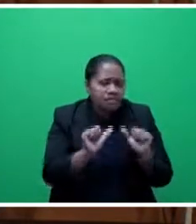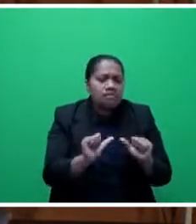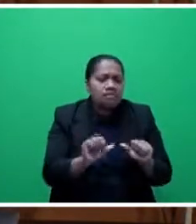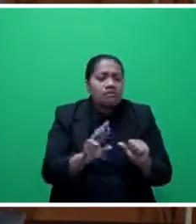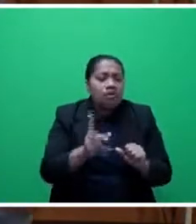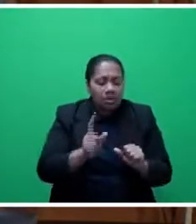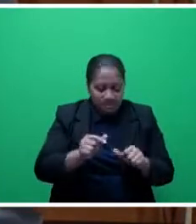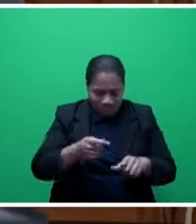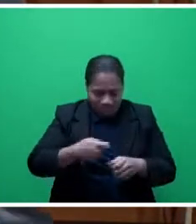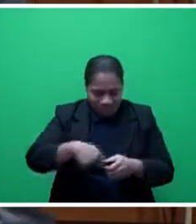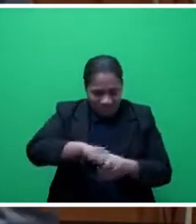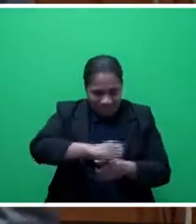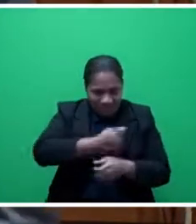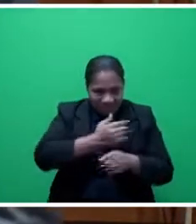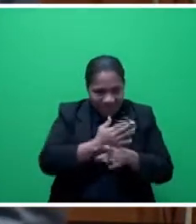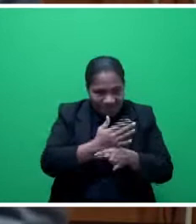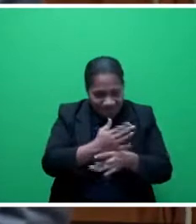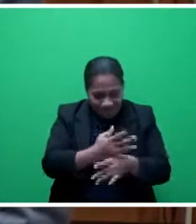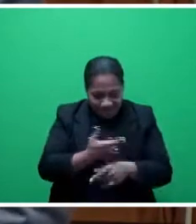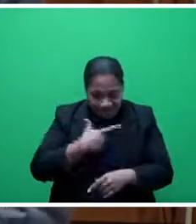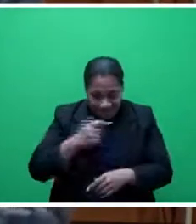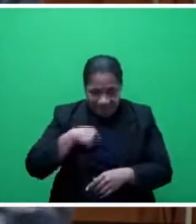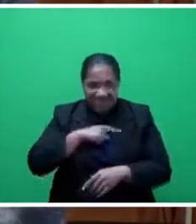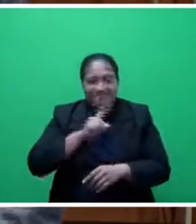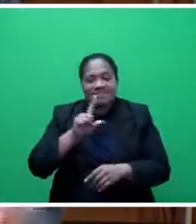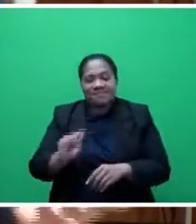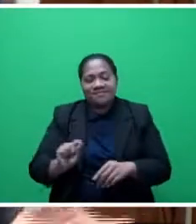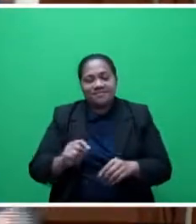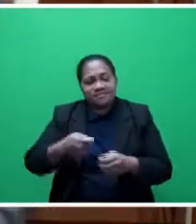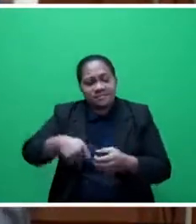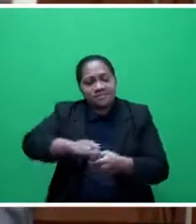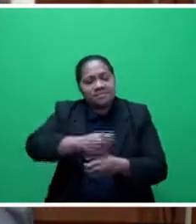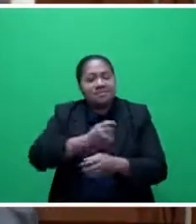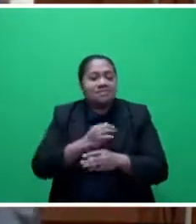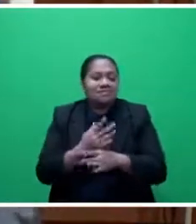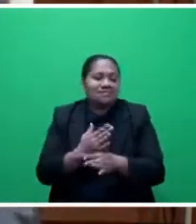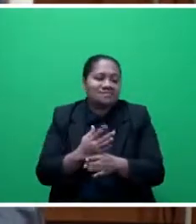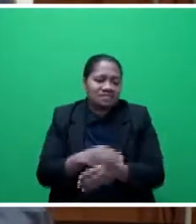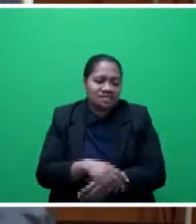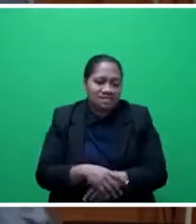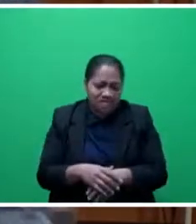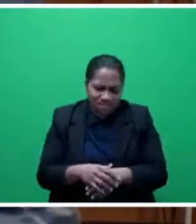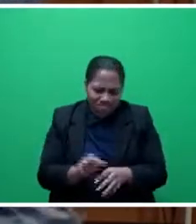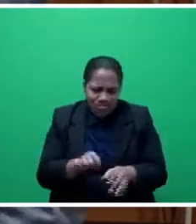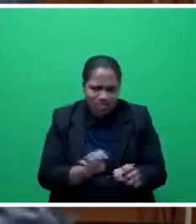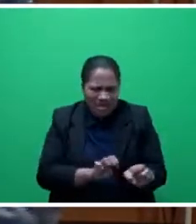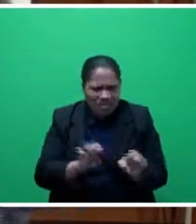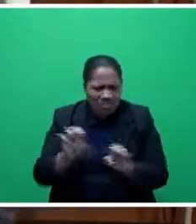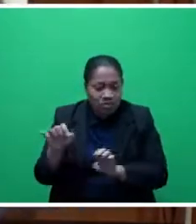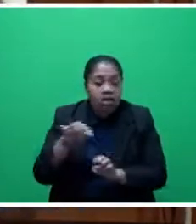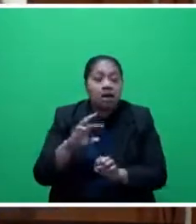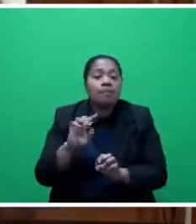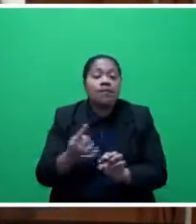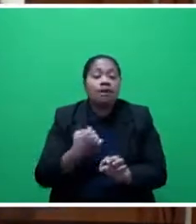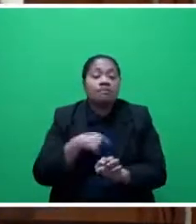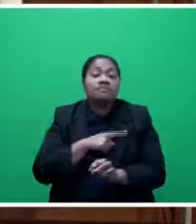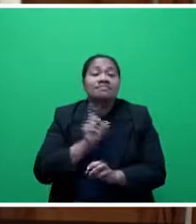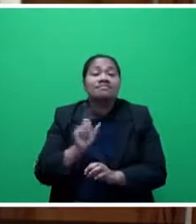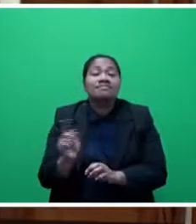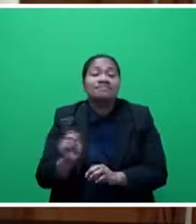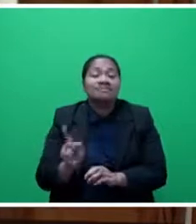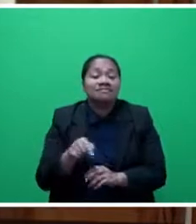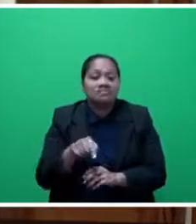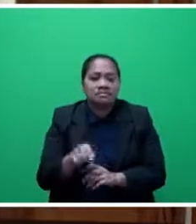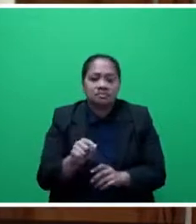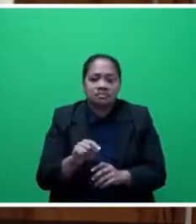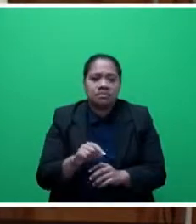fish, because we actually do canning of tin fish. Some of it is sold, a lot of it is exported. However, what we have done, Mr. Speaker, sir, we've taken